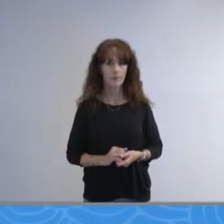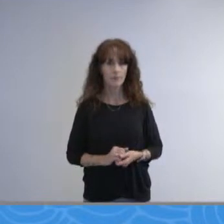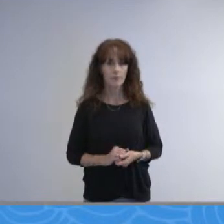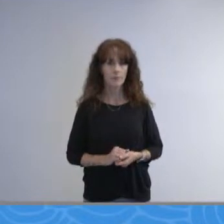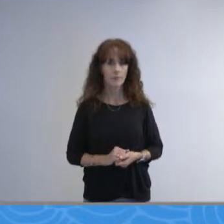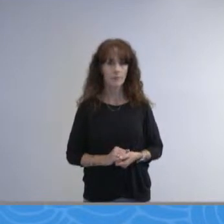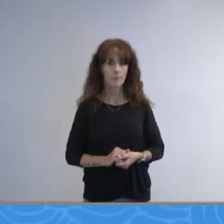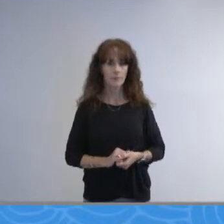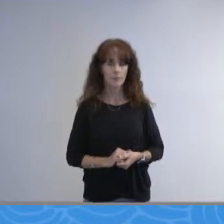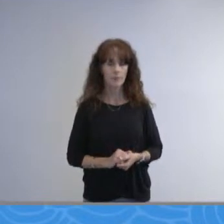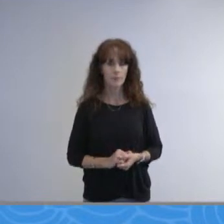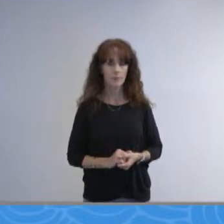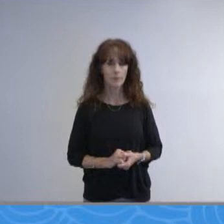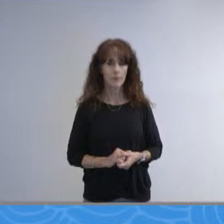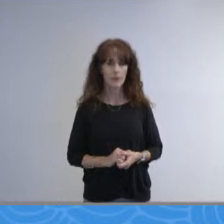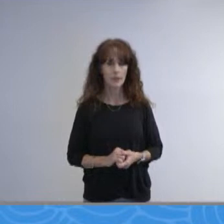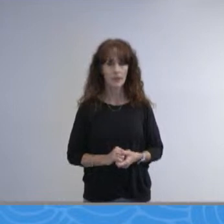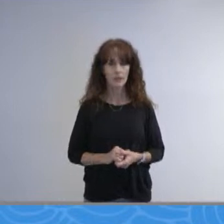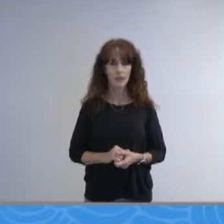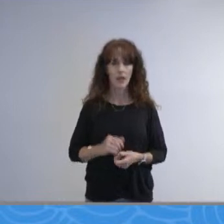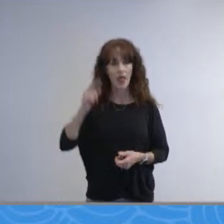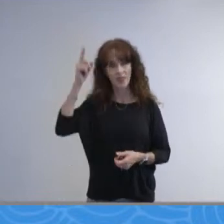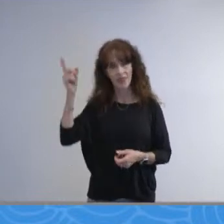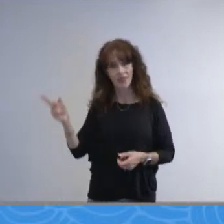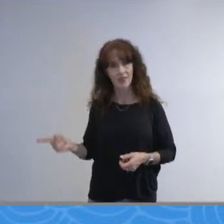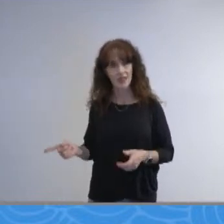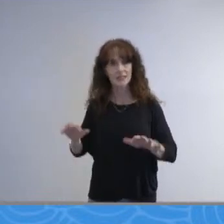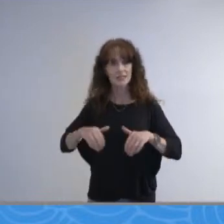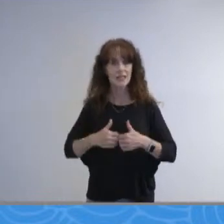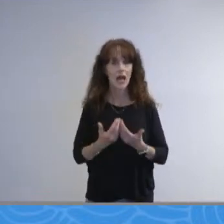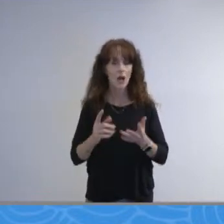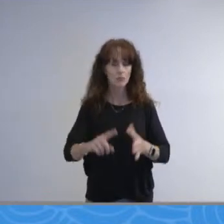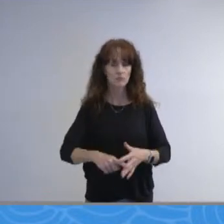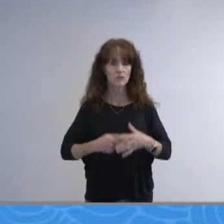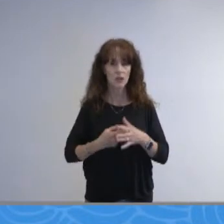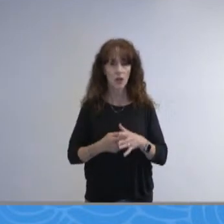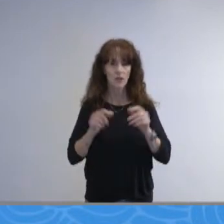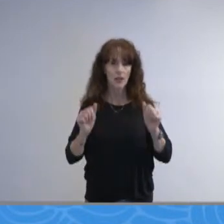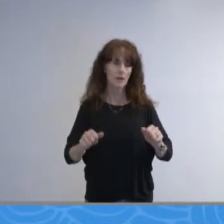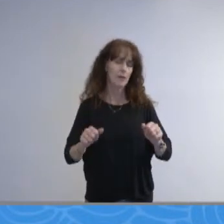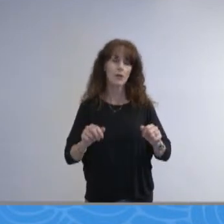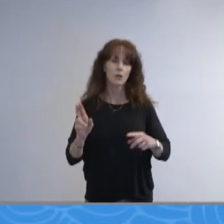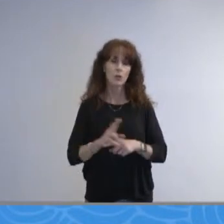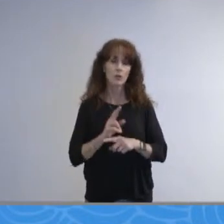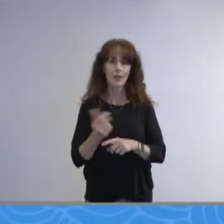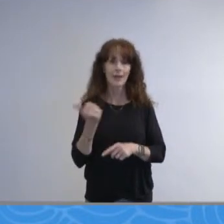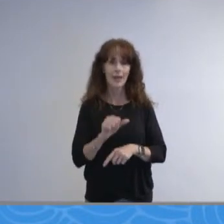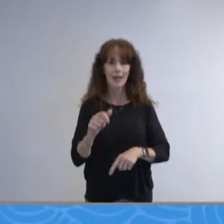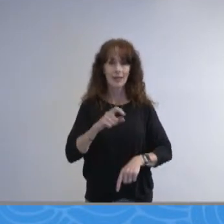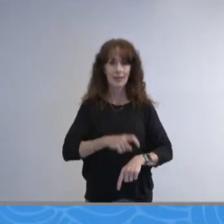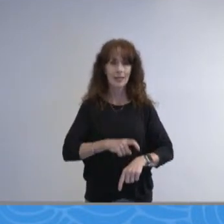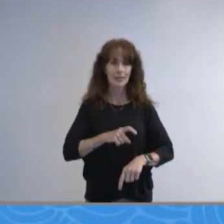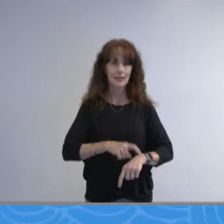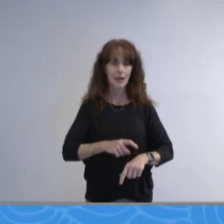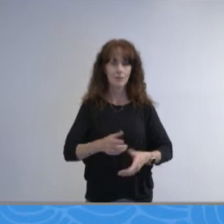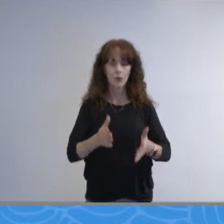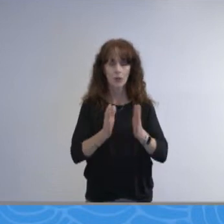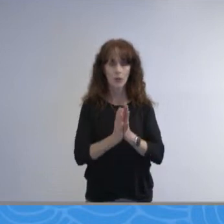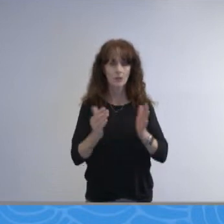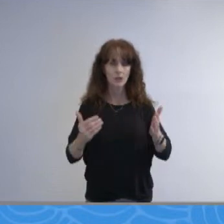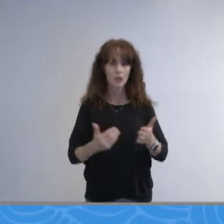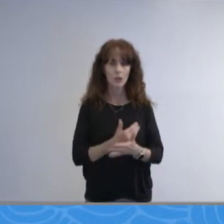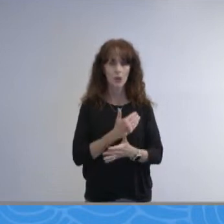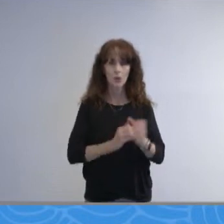is how to start the eligibility. You could also use it at any moment to request a new